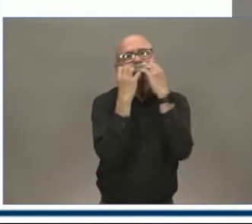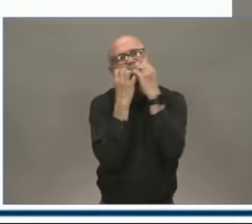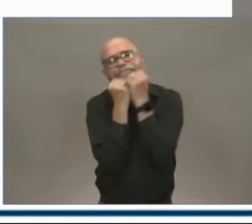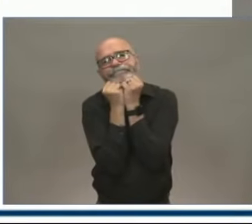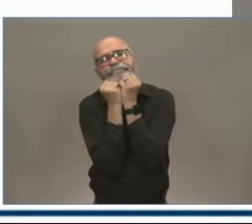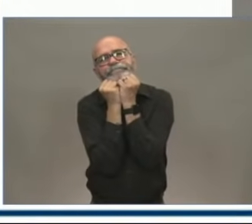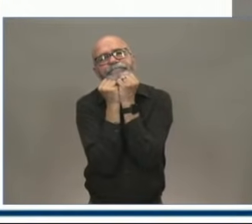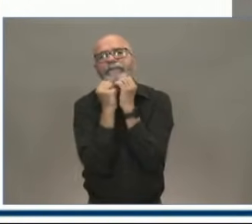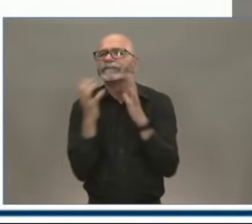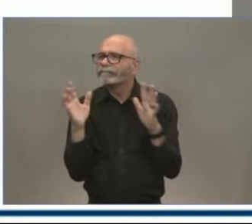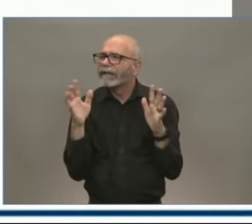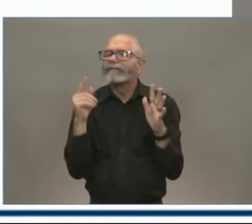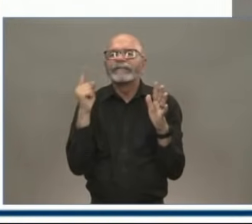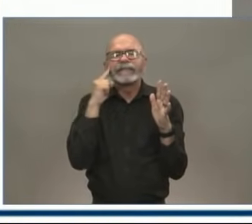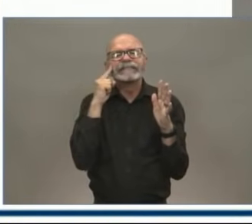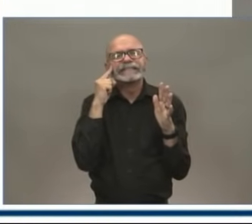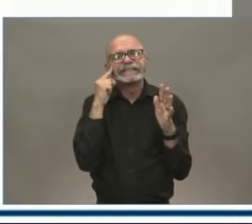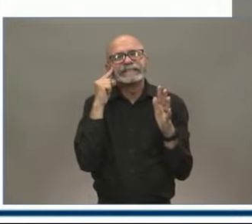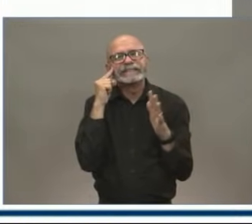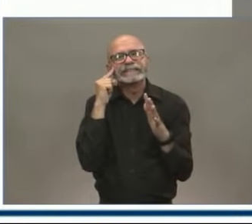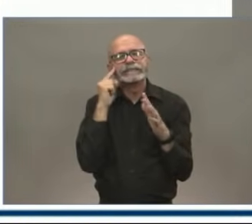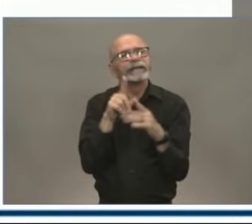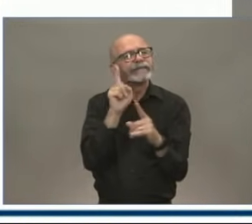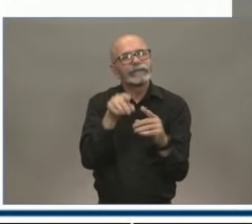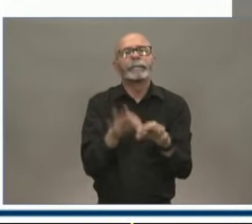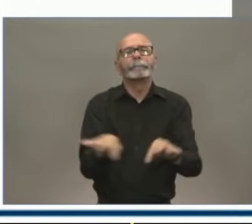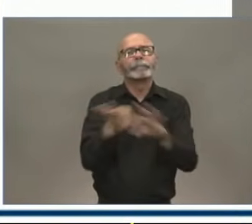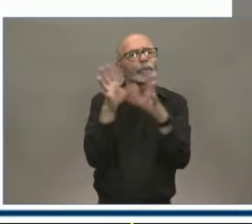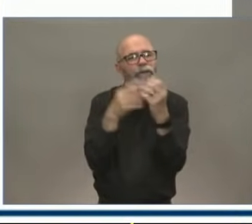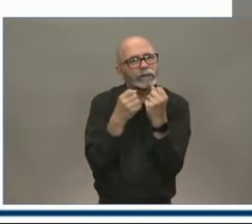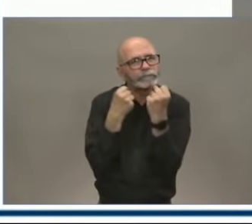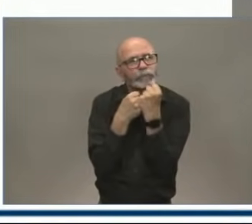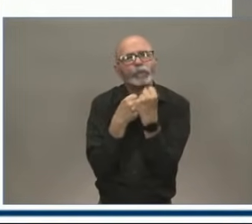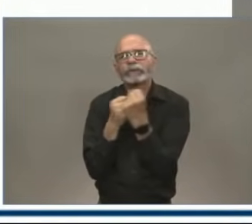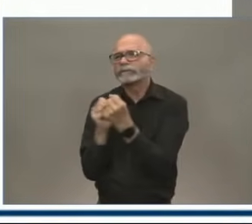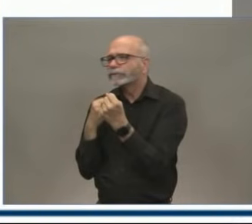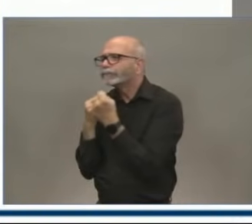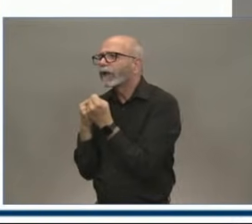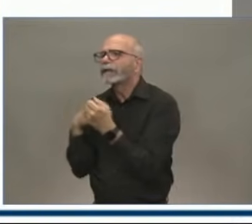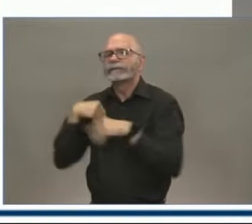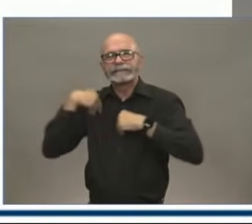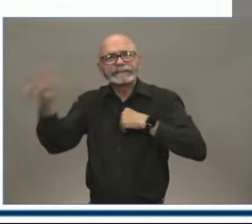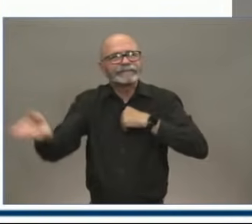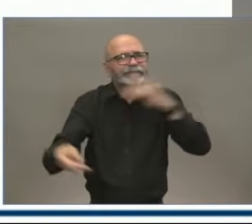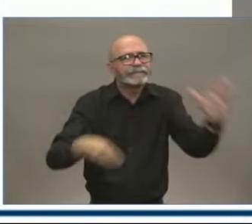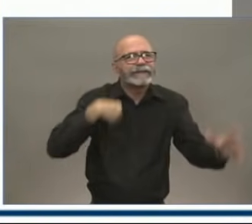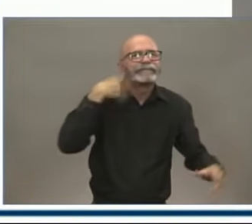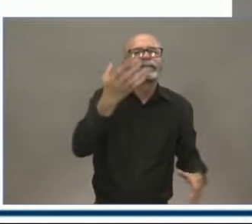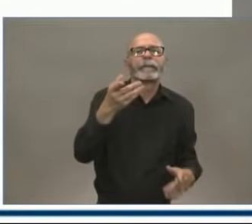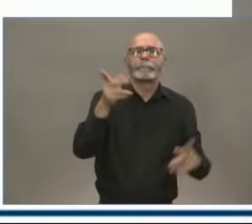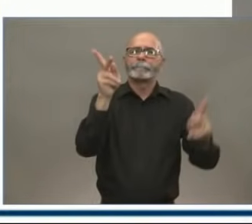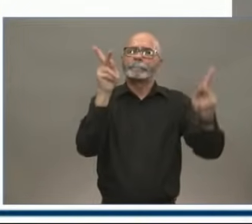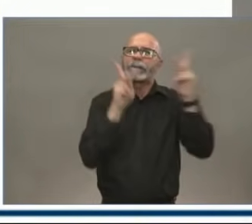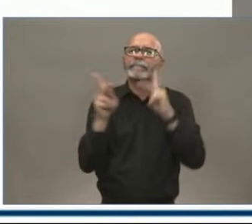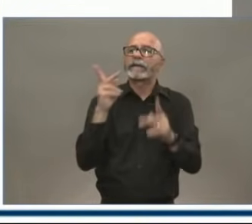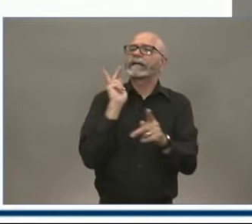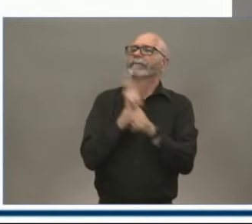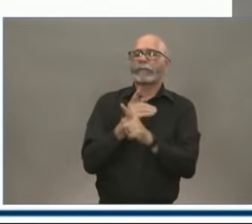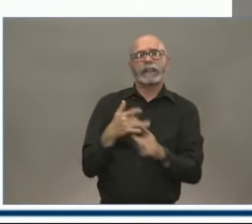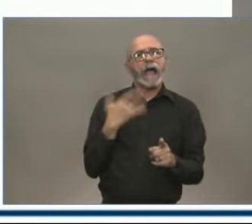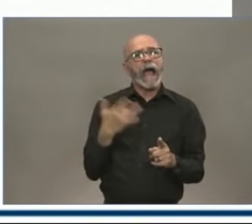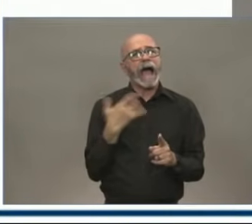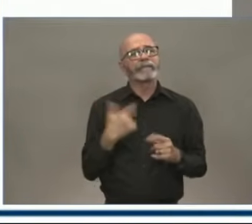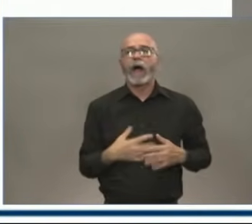give those, not what we're not able to do this year. We want everybody who's here this year to be around next year to celebrate our